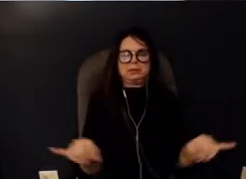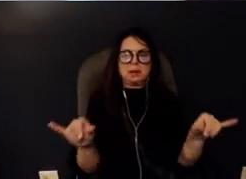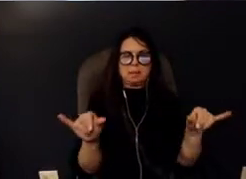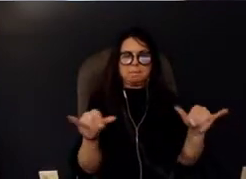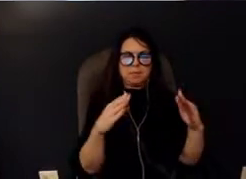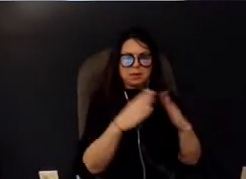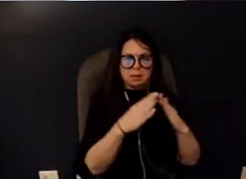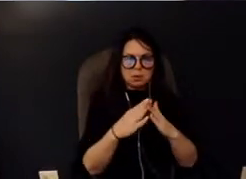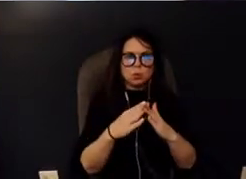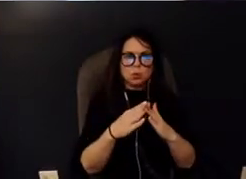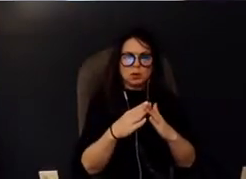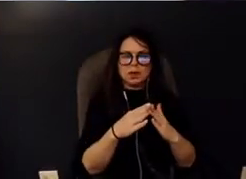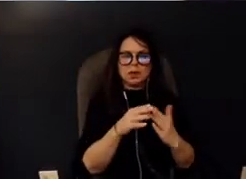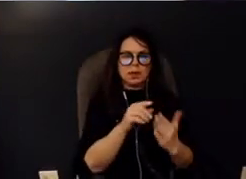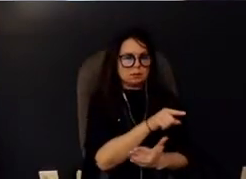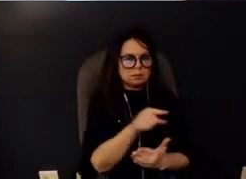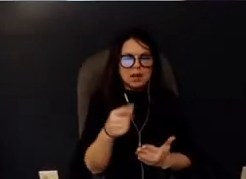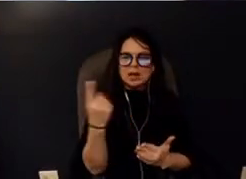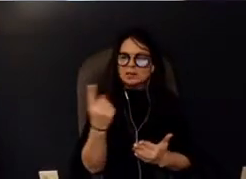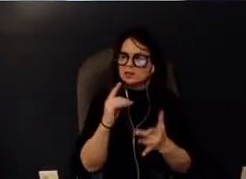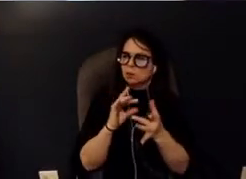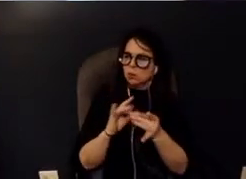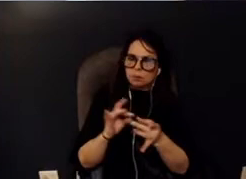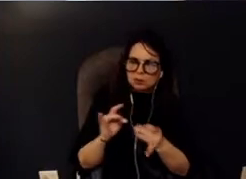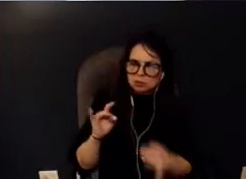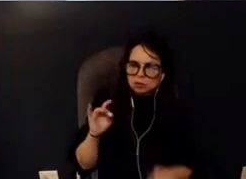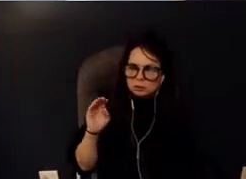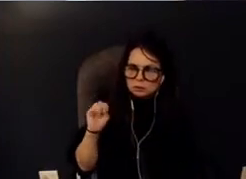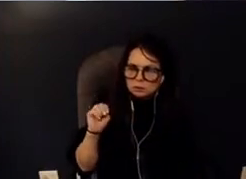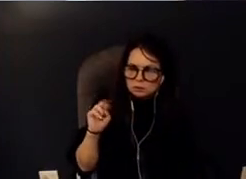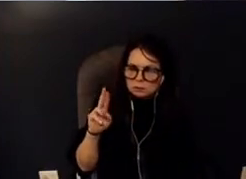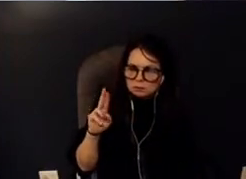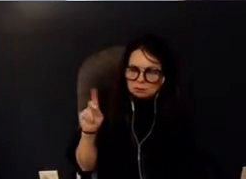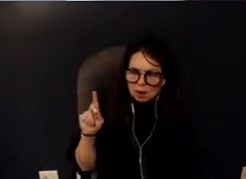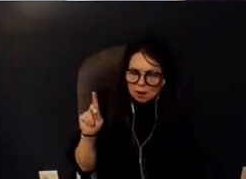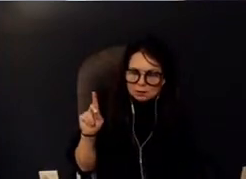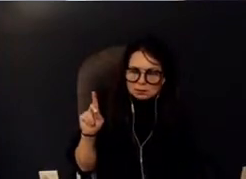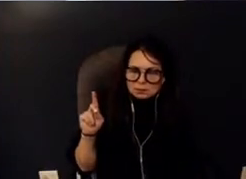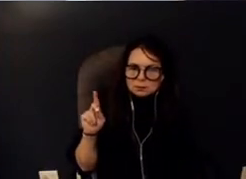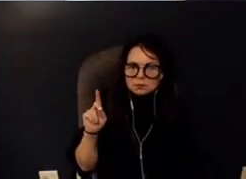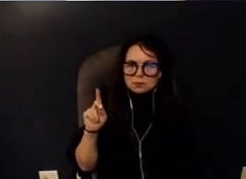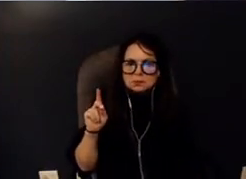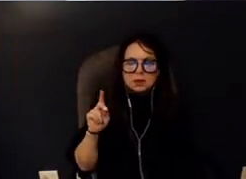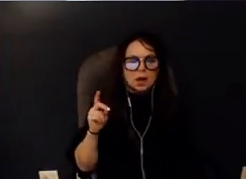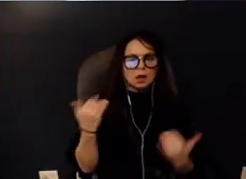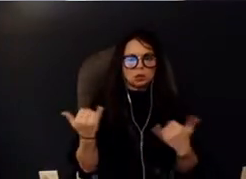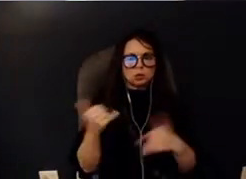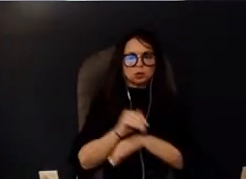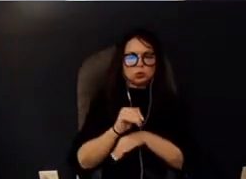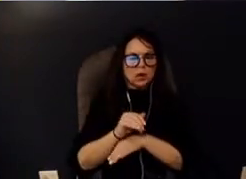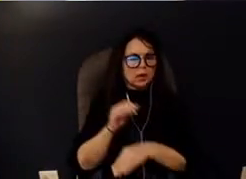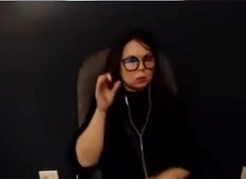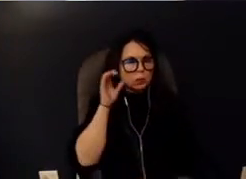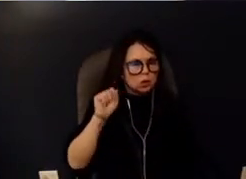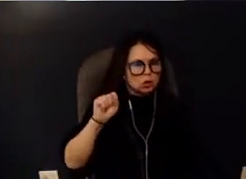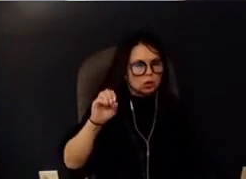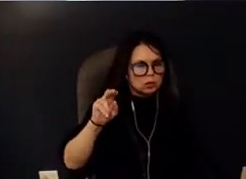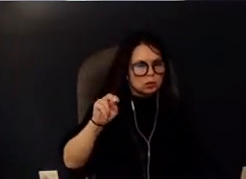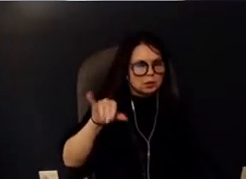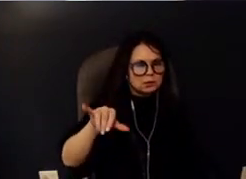Someone mentioned MUD. We heard Sandra Samuels tonight. We heard Ora Hoekes. And